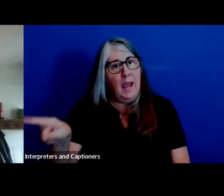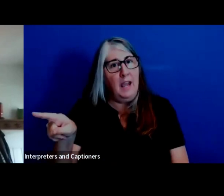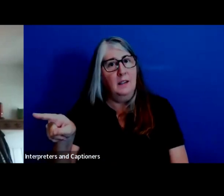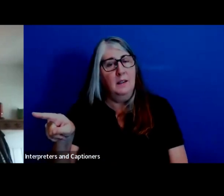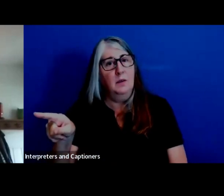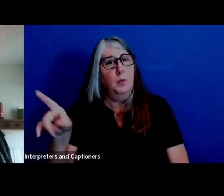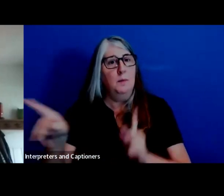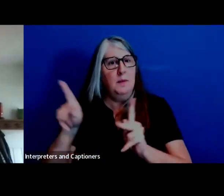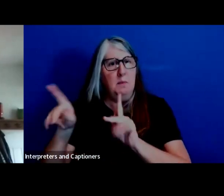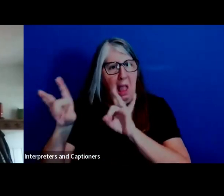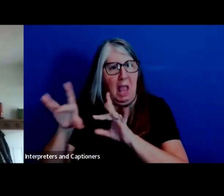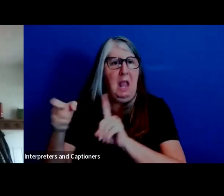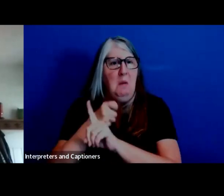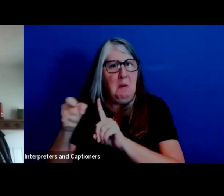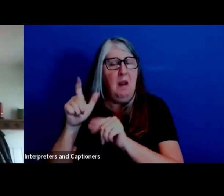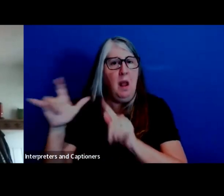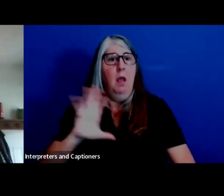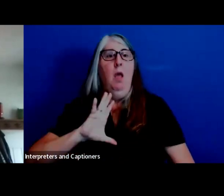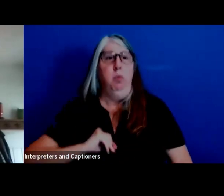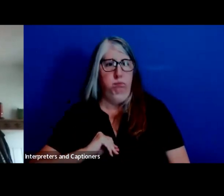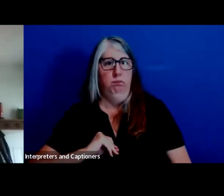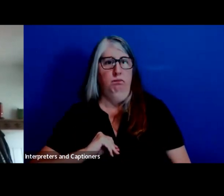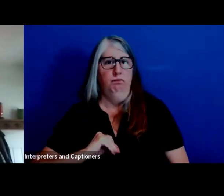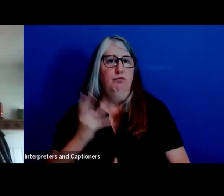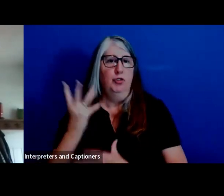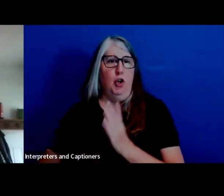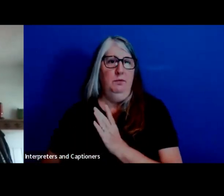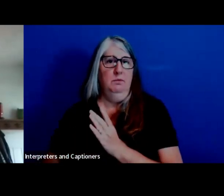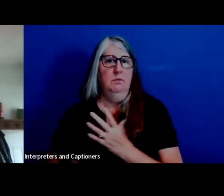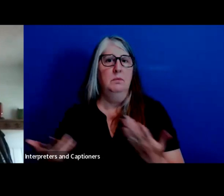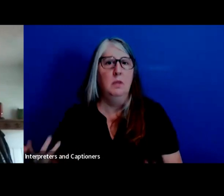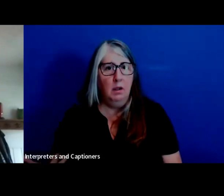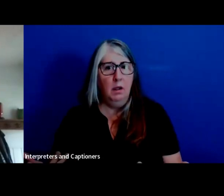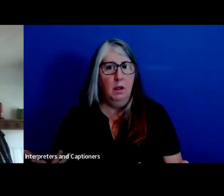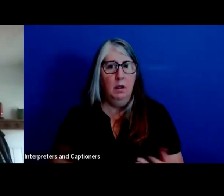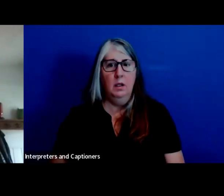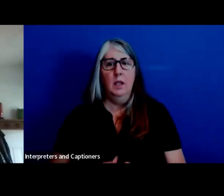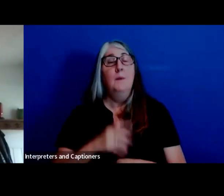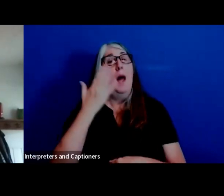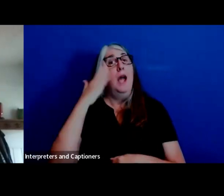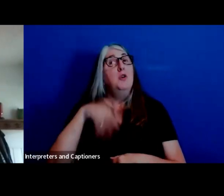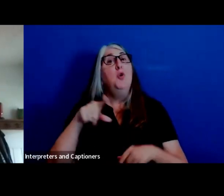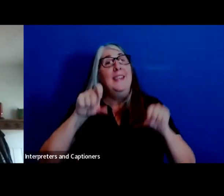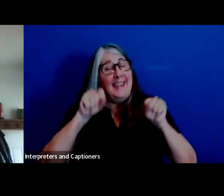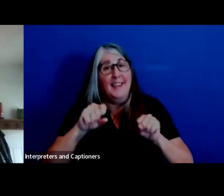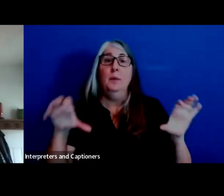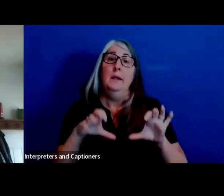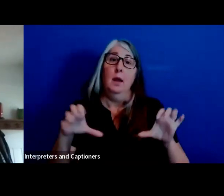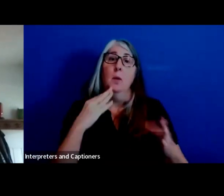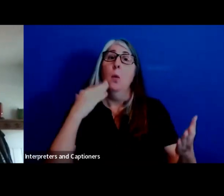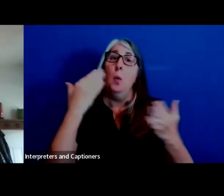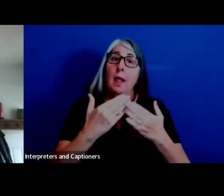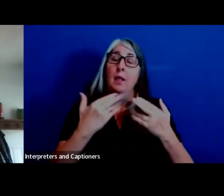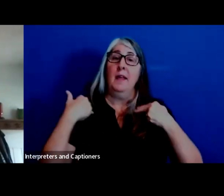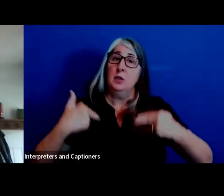I am hopeful. I know that this can be done, and it can be done well, and it can be done in a way that is human and